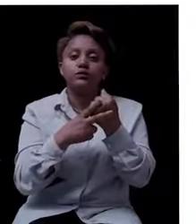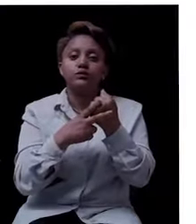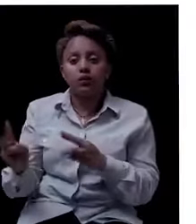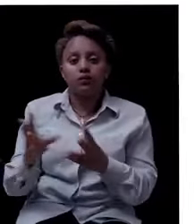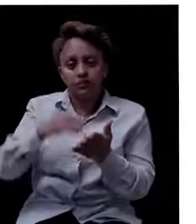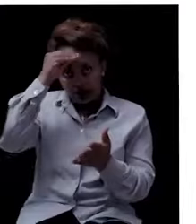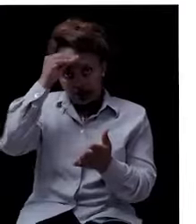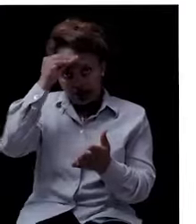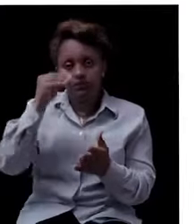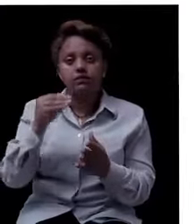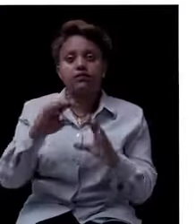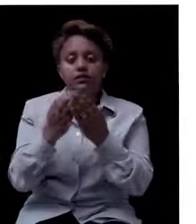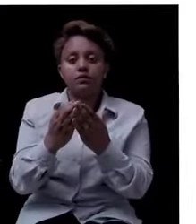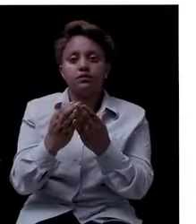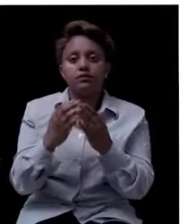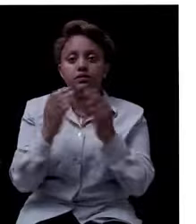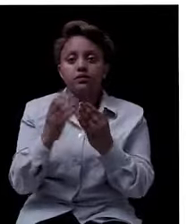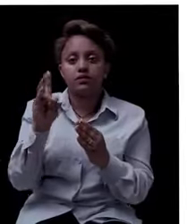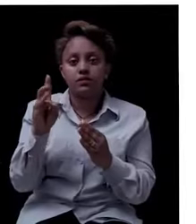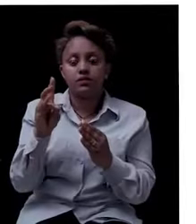Welcome to Lesson 7, Cybersecurity.